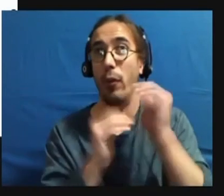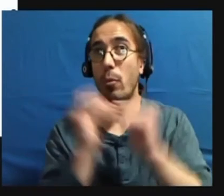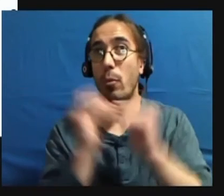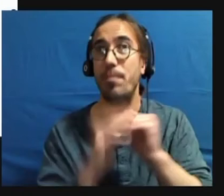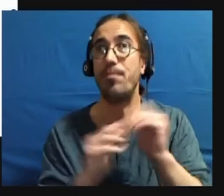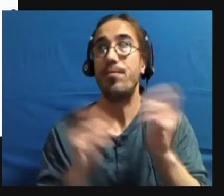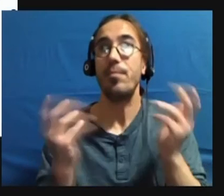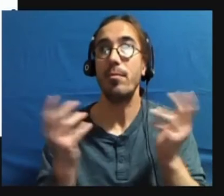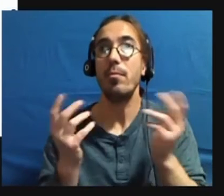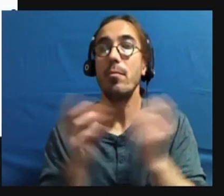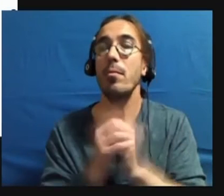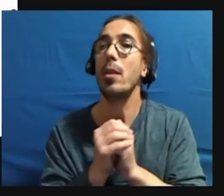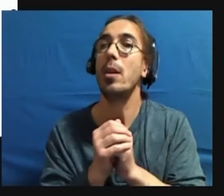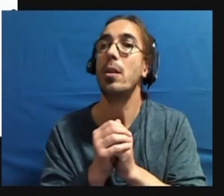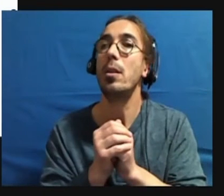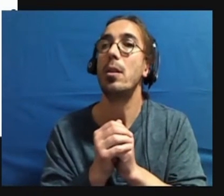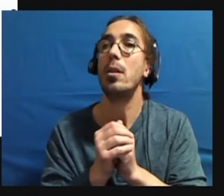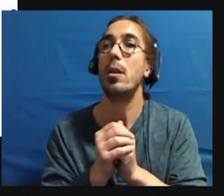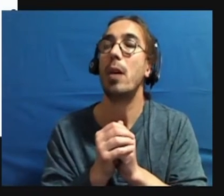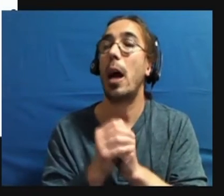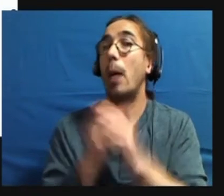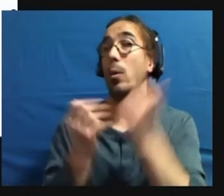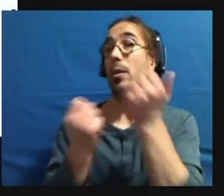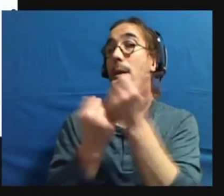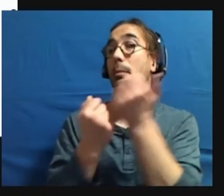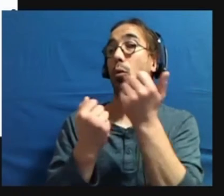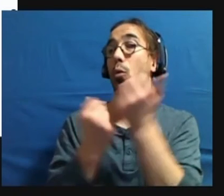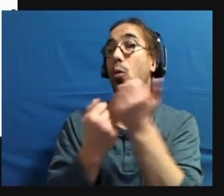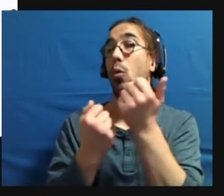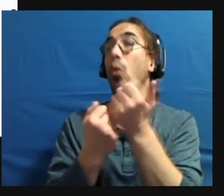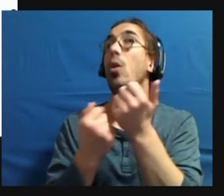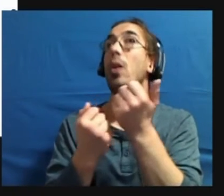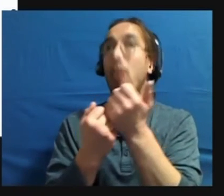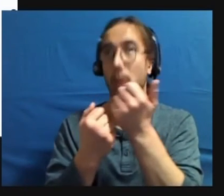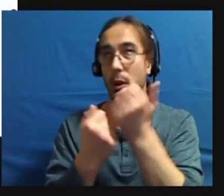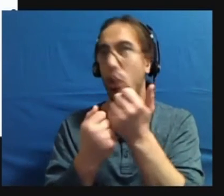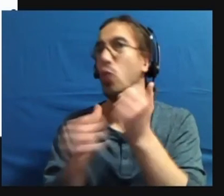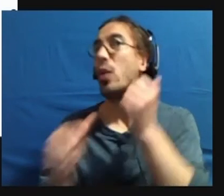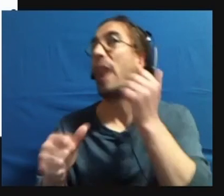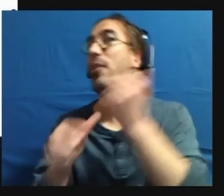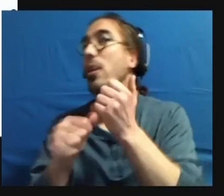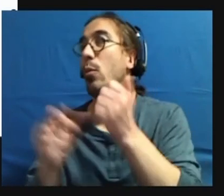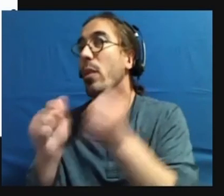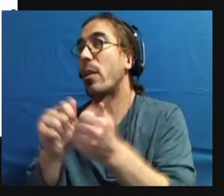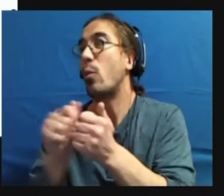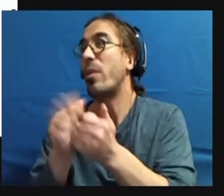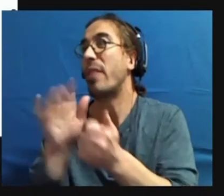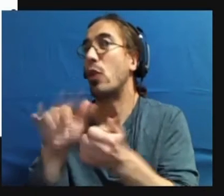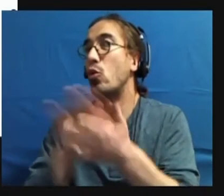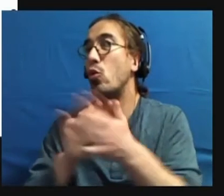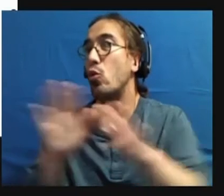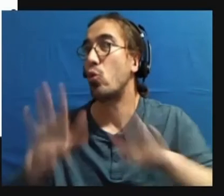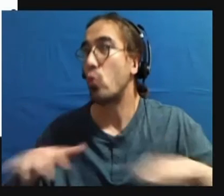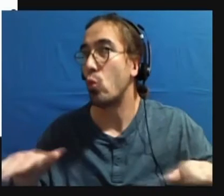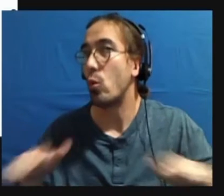I 100% support you advocating to that school to stop being